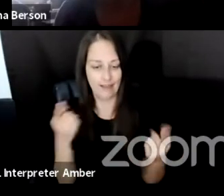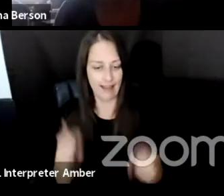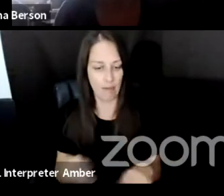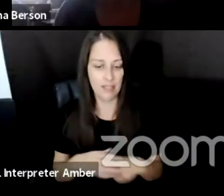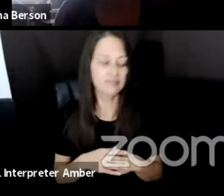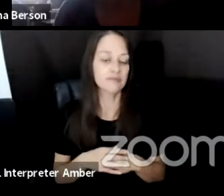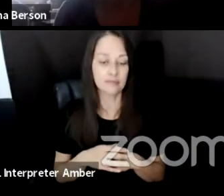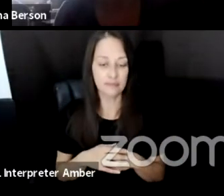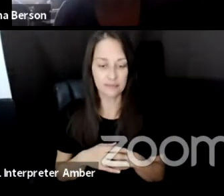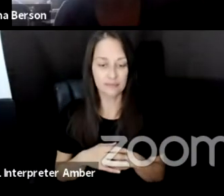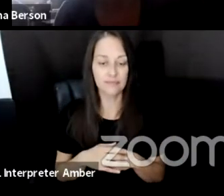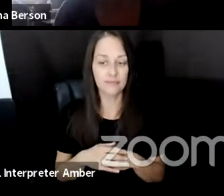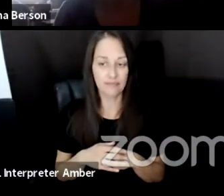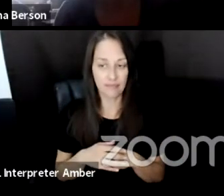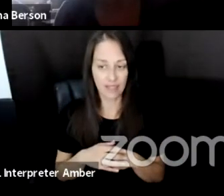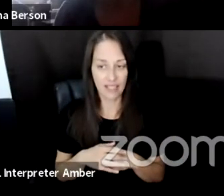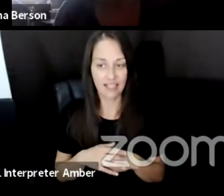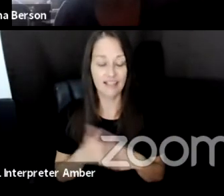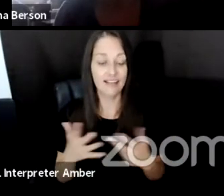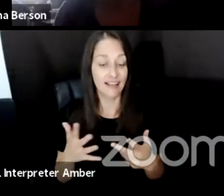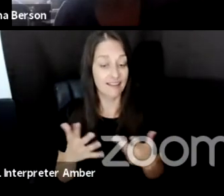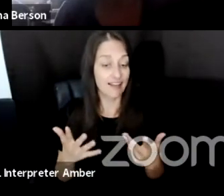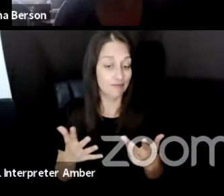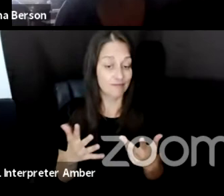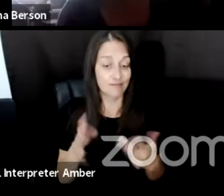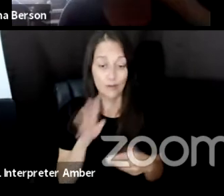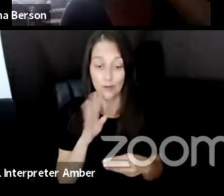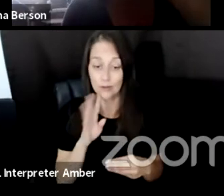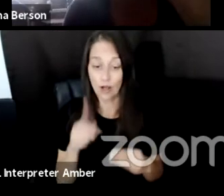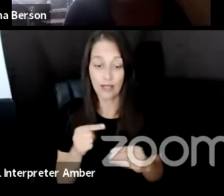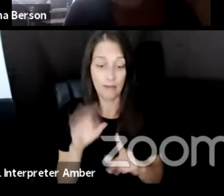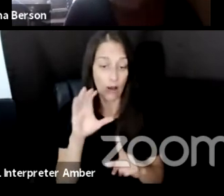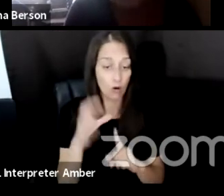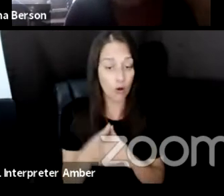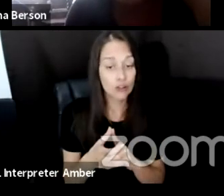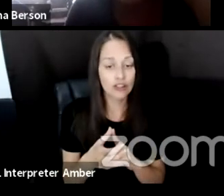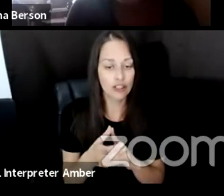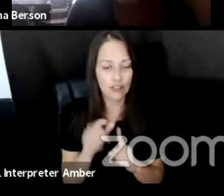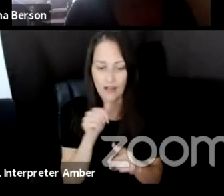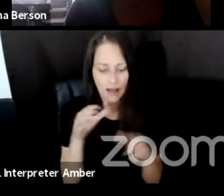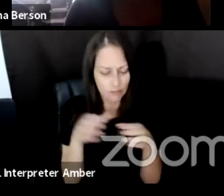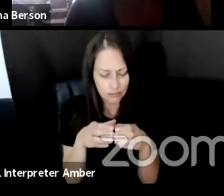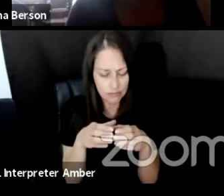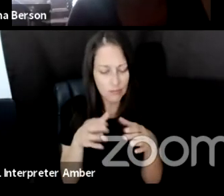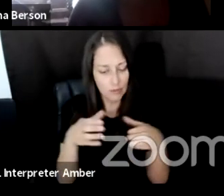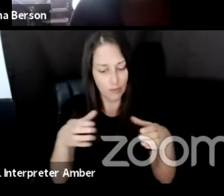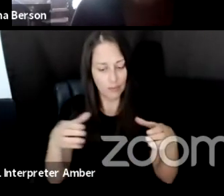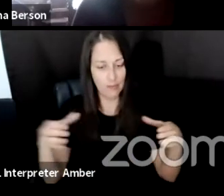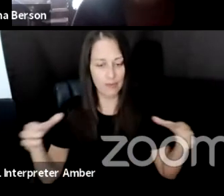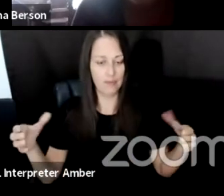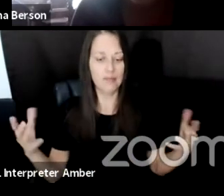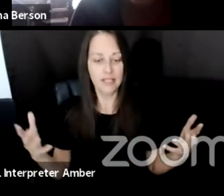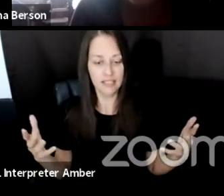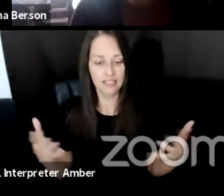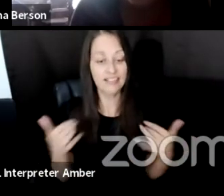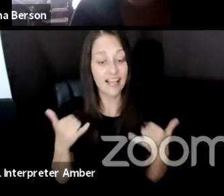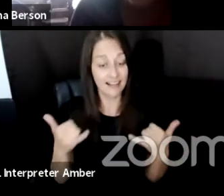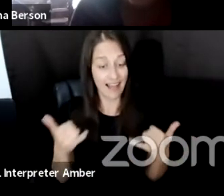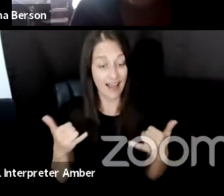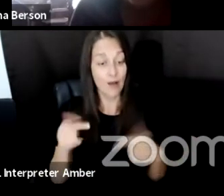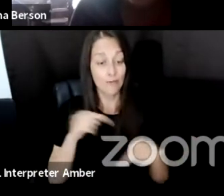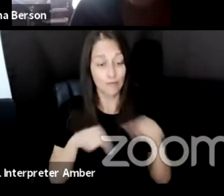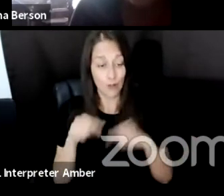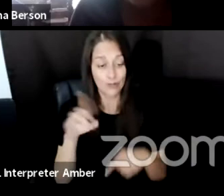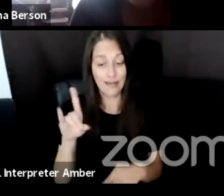then it's all of culture. And then it's, you know, how does that just widen and widen and widen? And then we're back to Disha's point about,